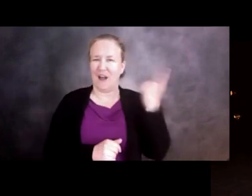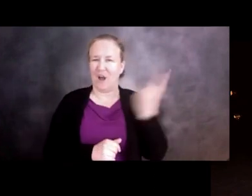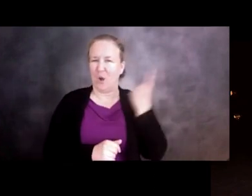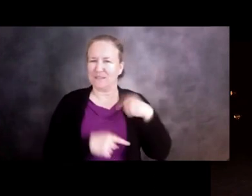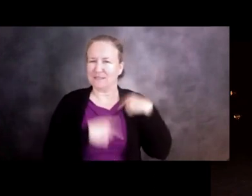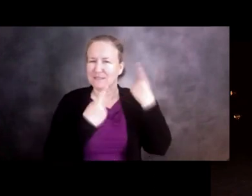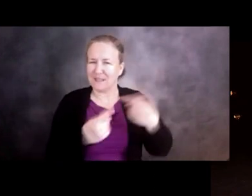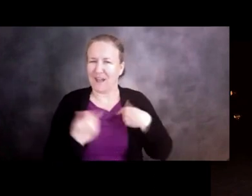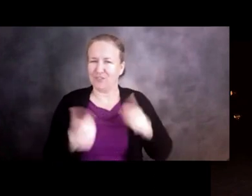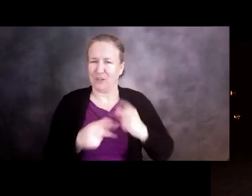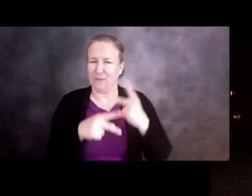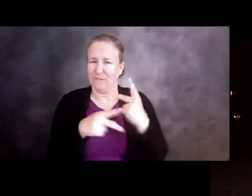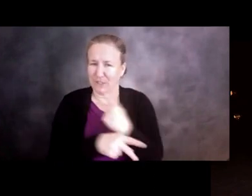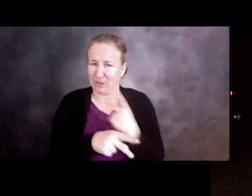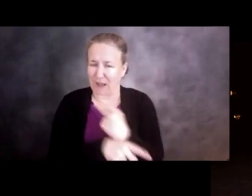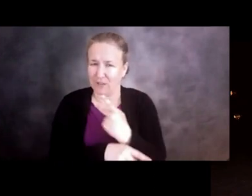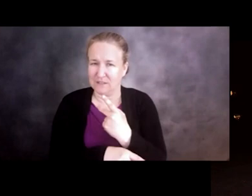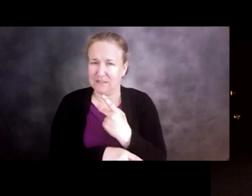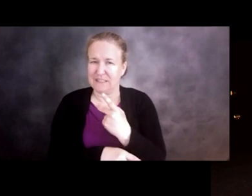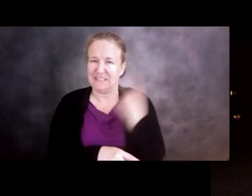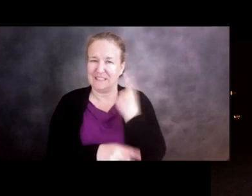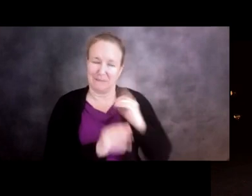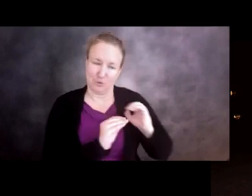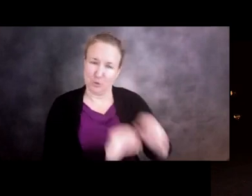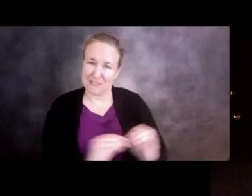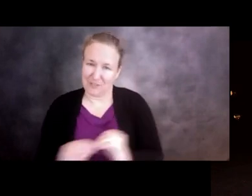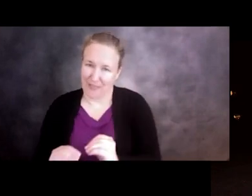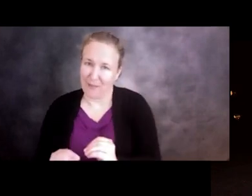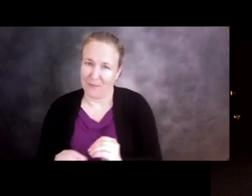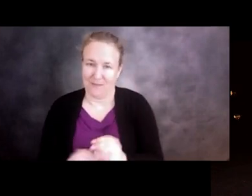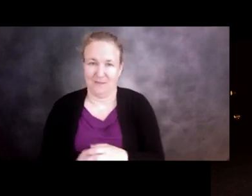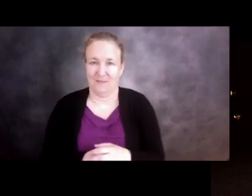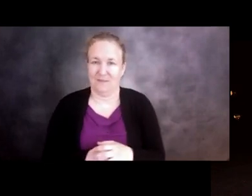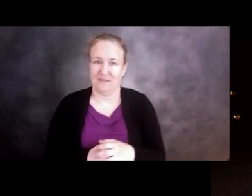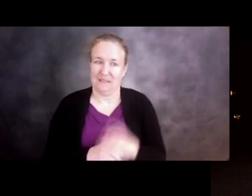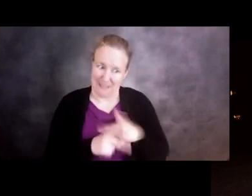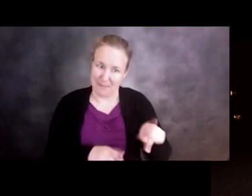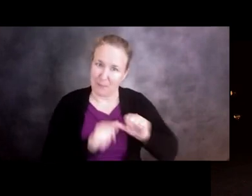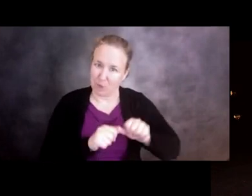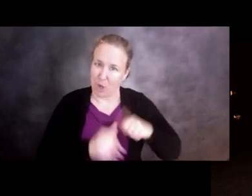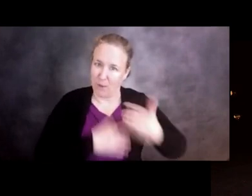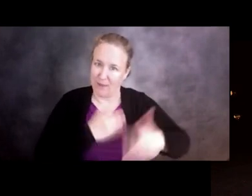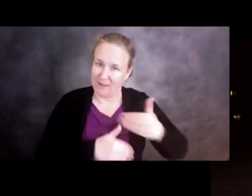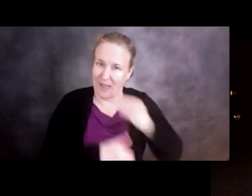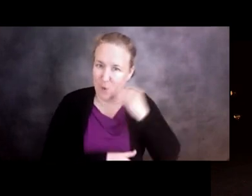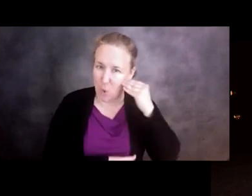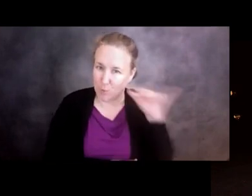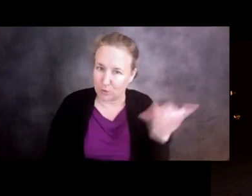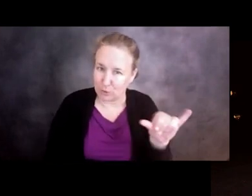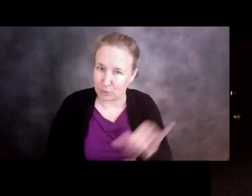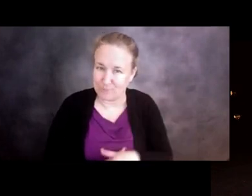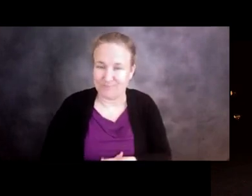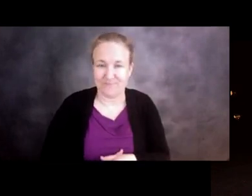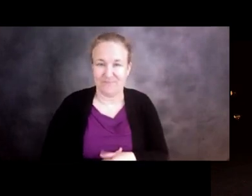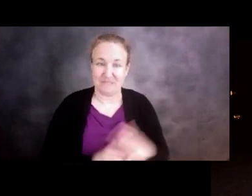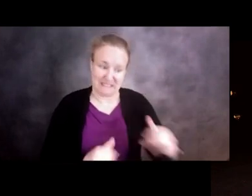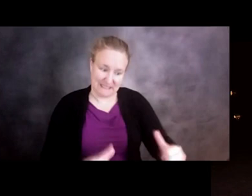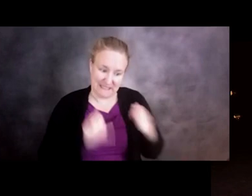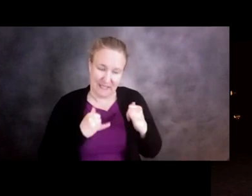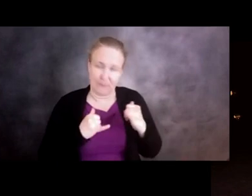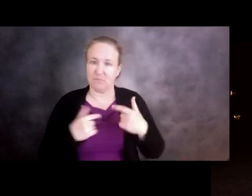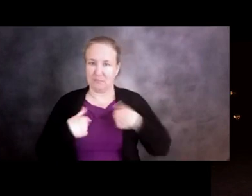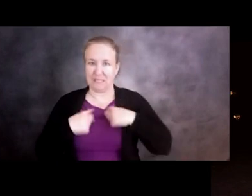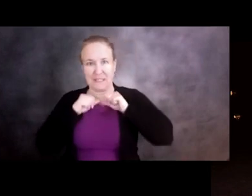out something to teach them and keep them going at home. Same as me, keep